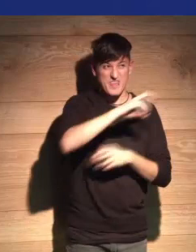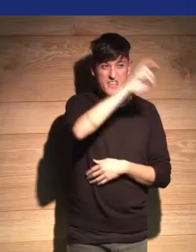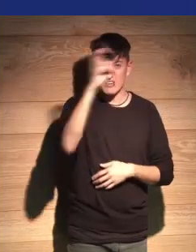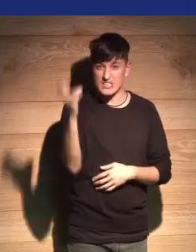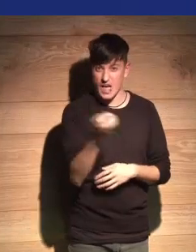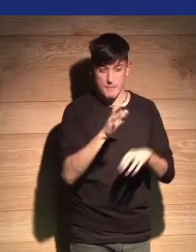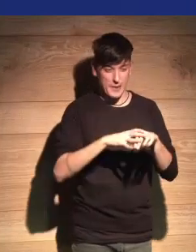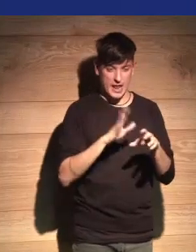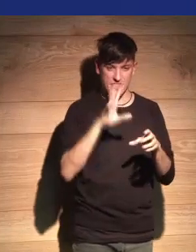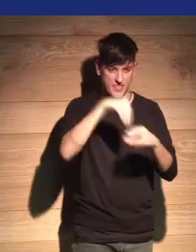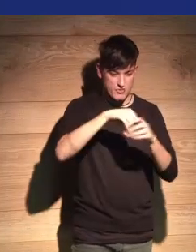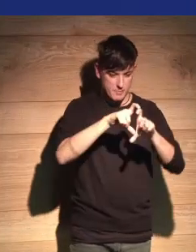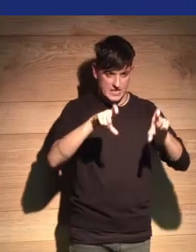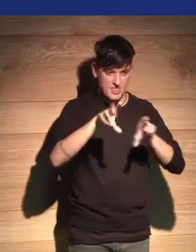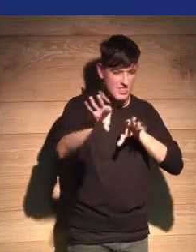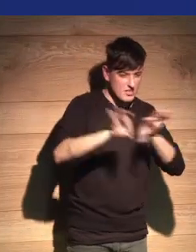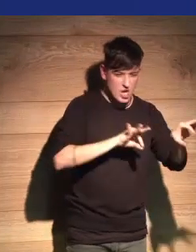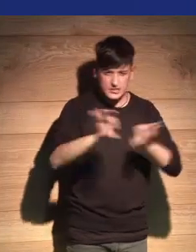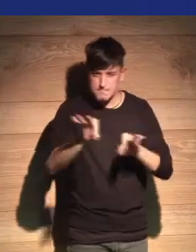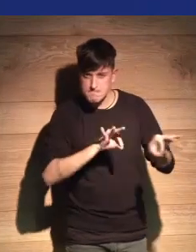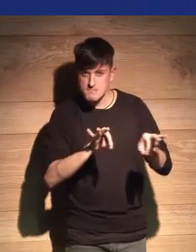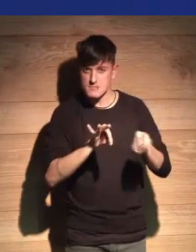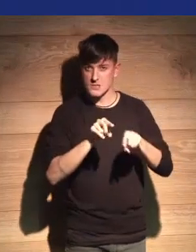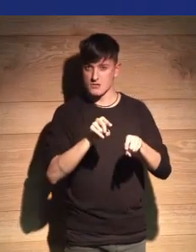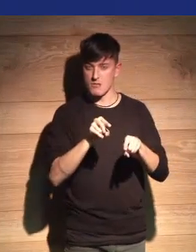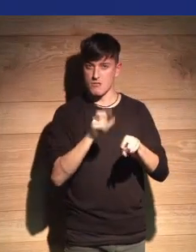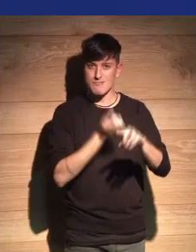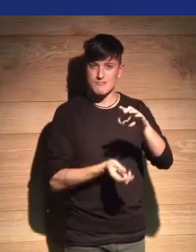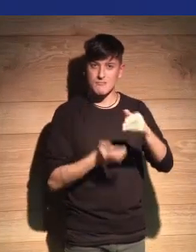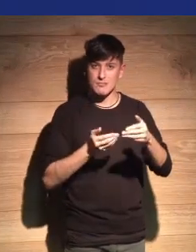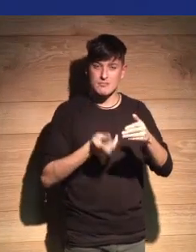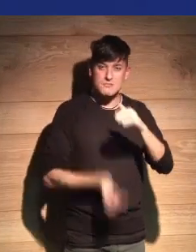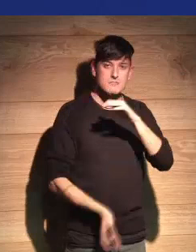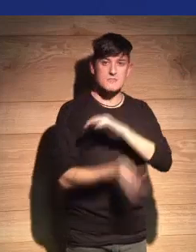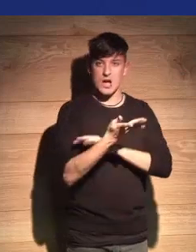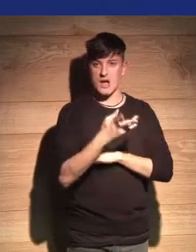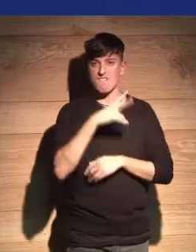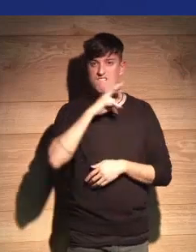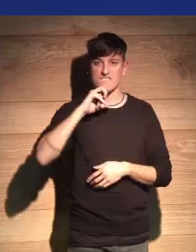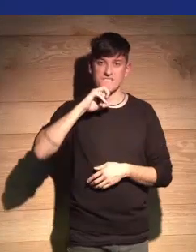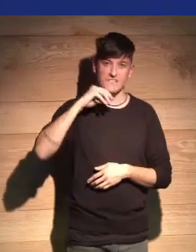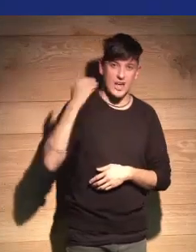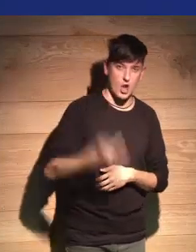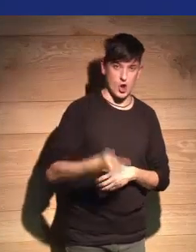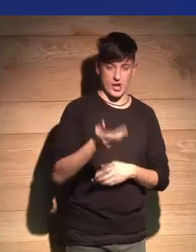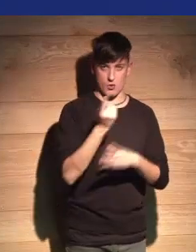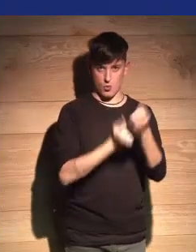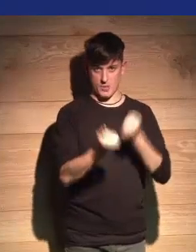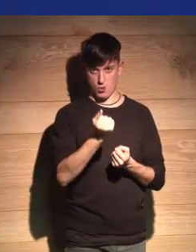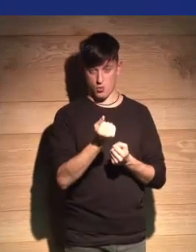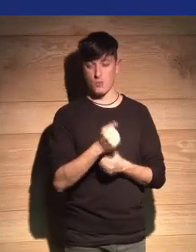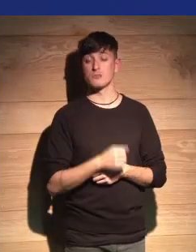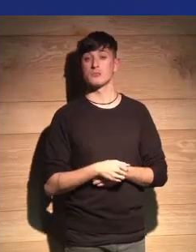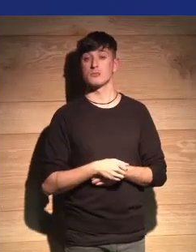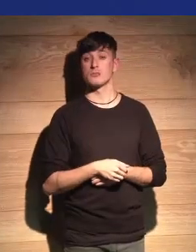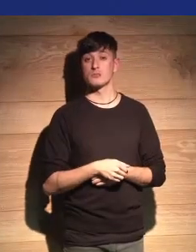to promote diversity, especially in the decision-making part, because it's not just a